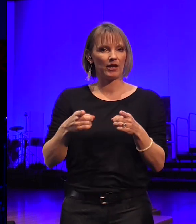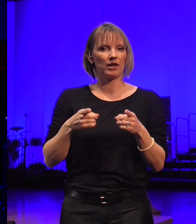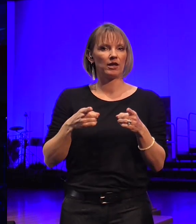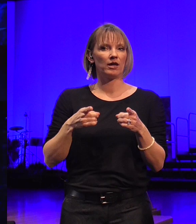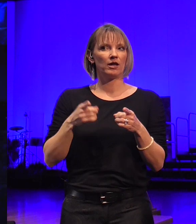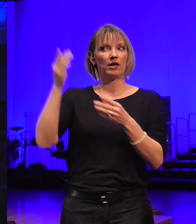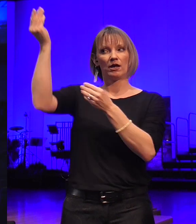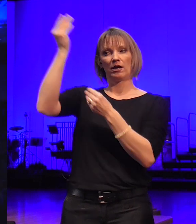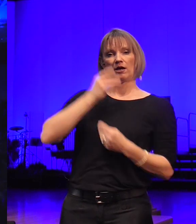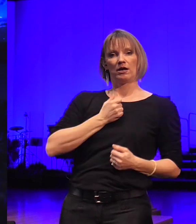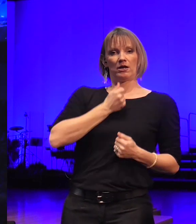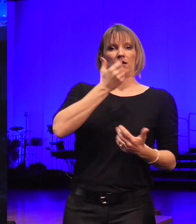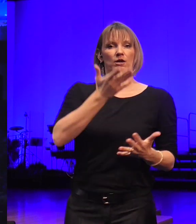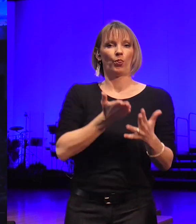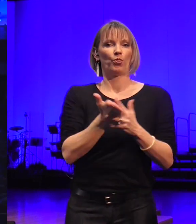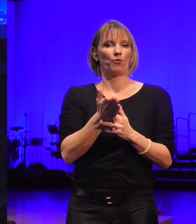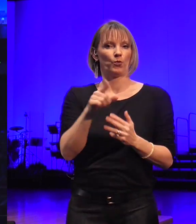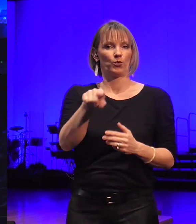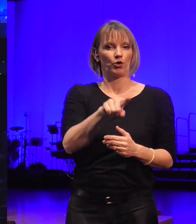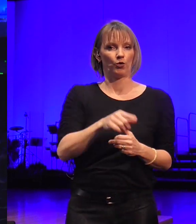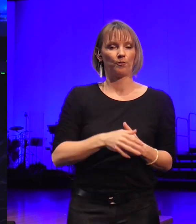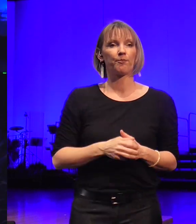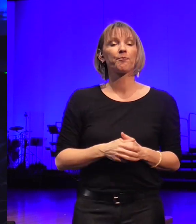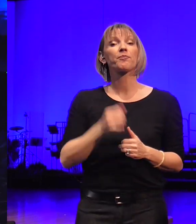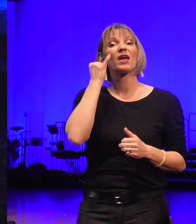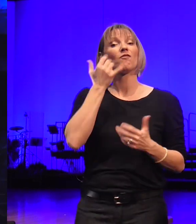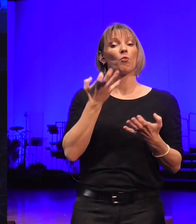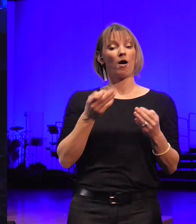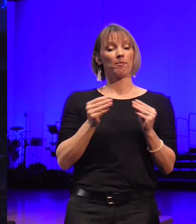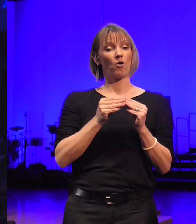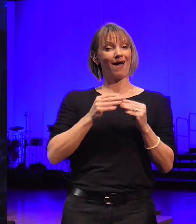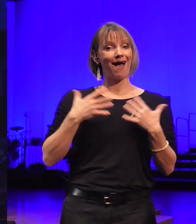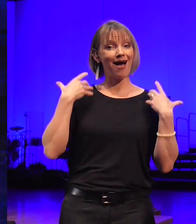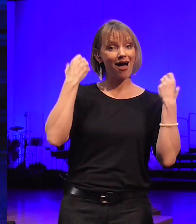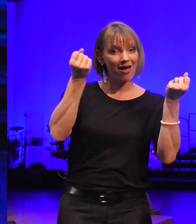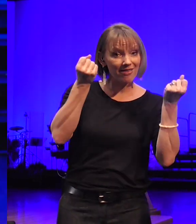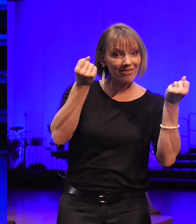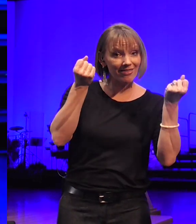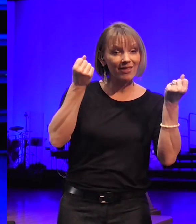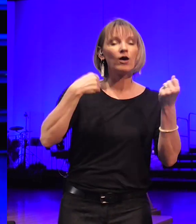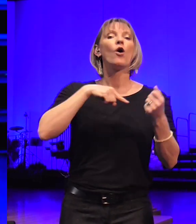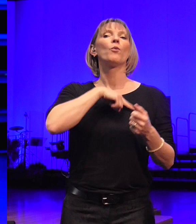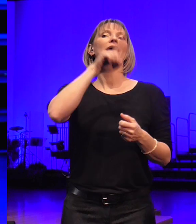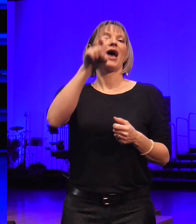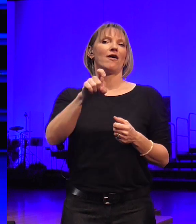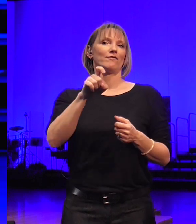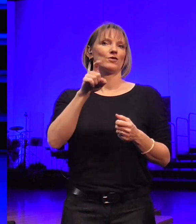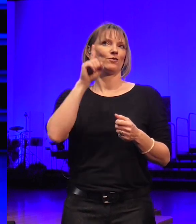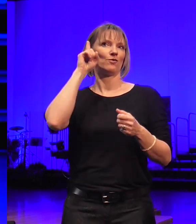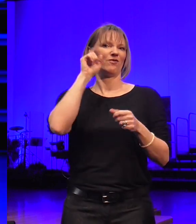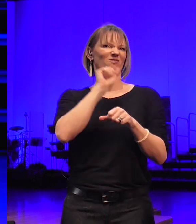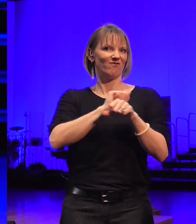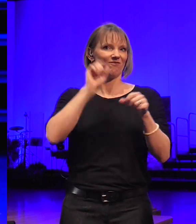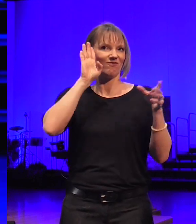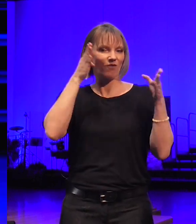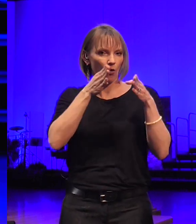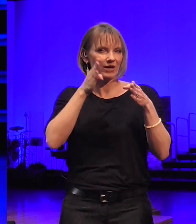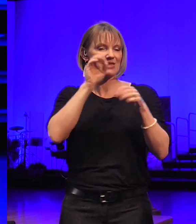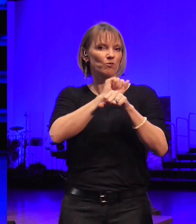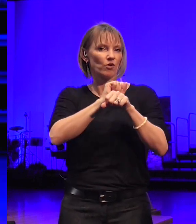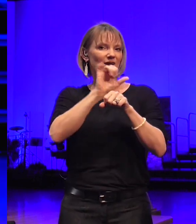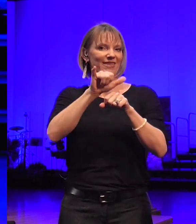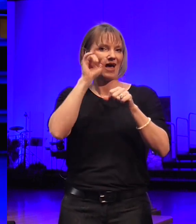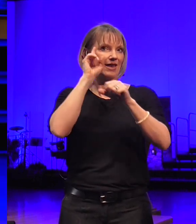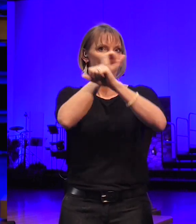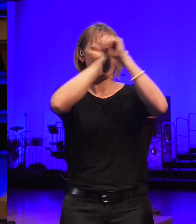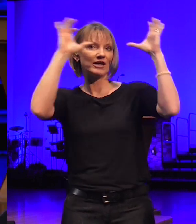you. And so if we want greater health, we've got to work on that imagination. Greater